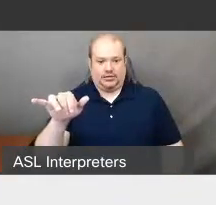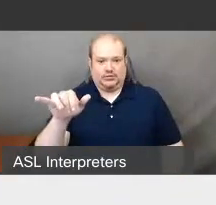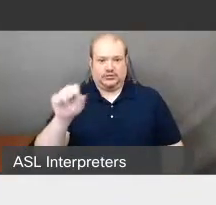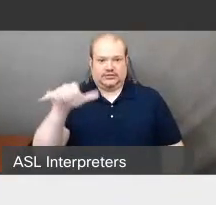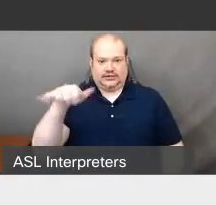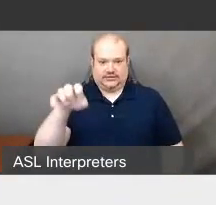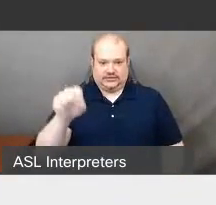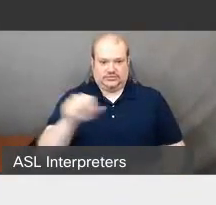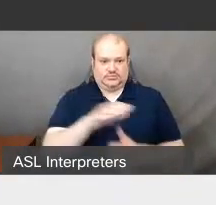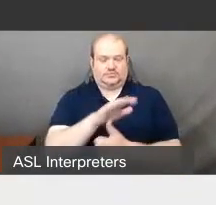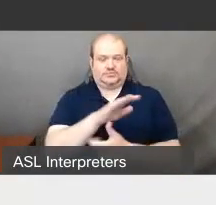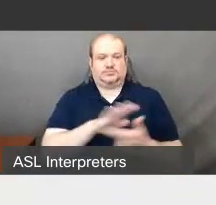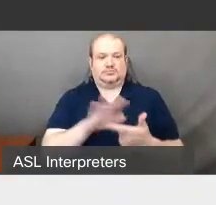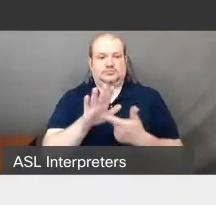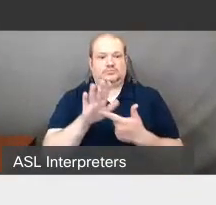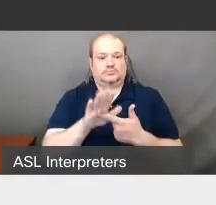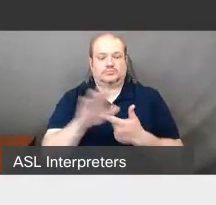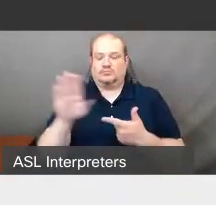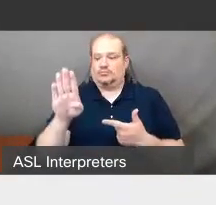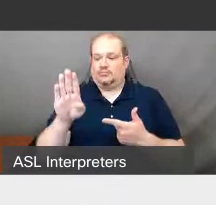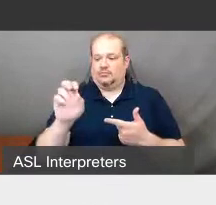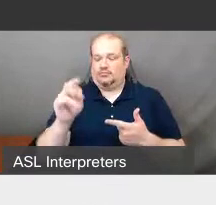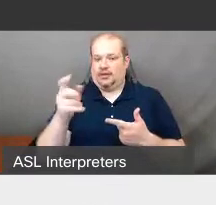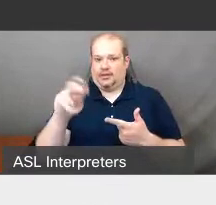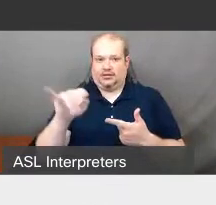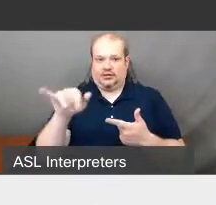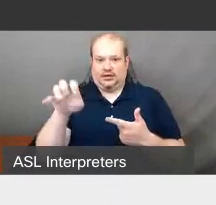Yes. Benton. Yes.